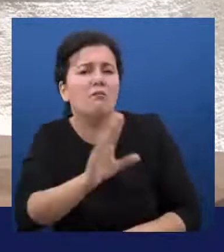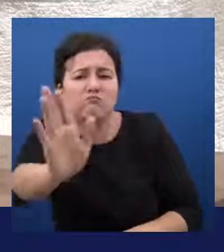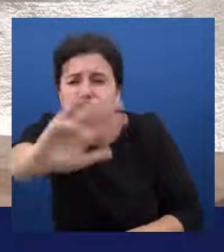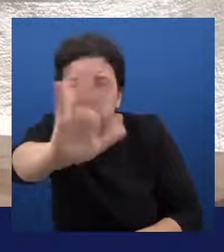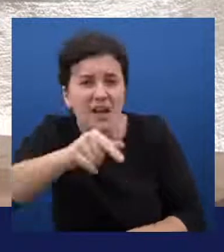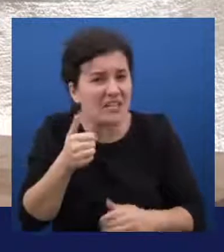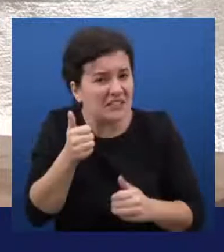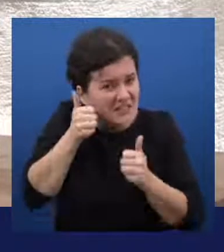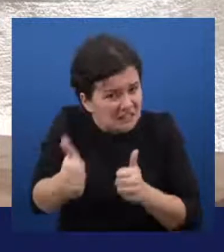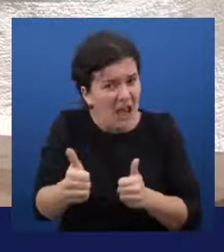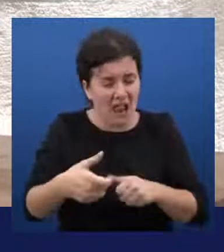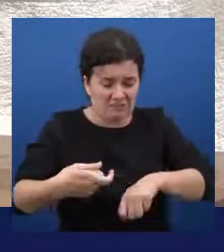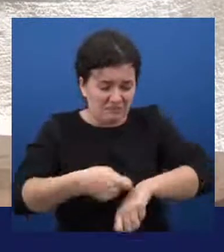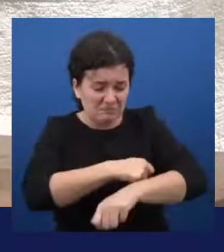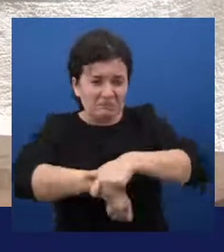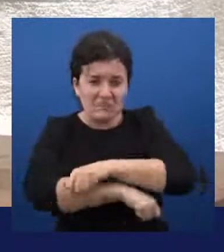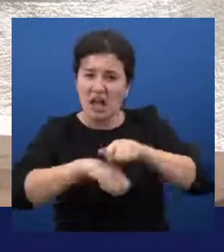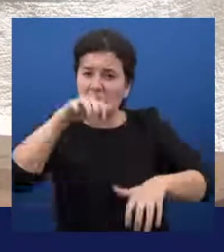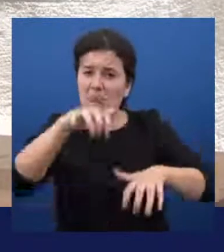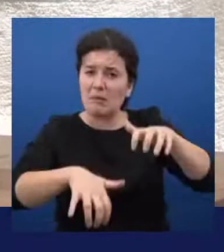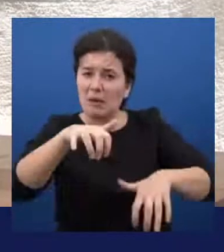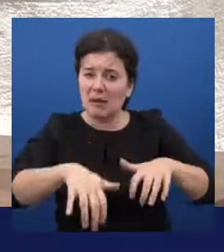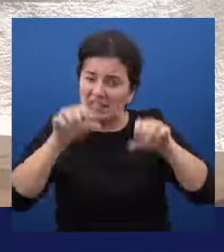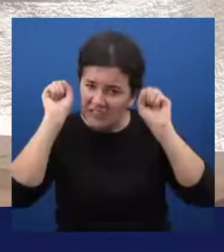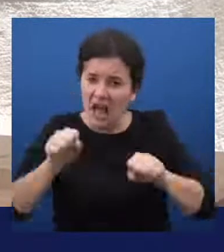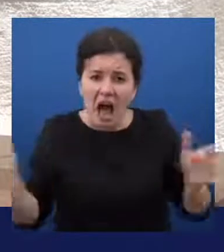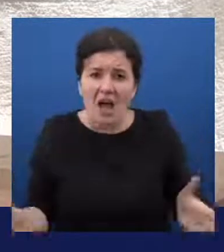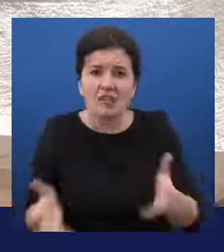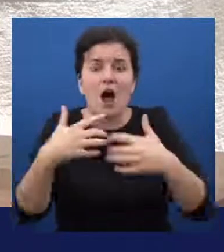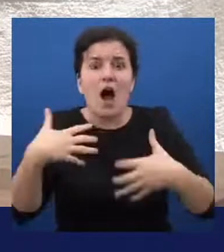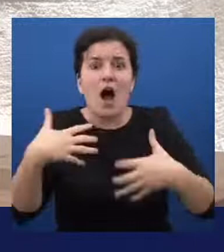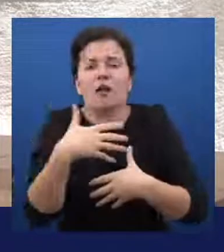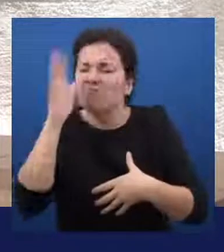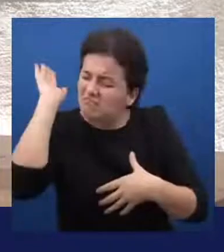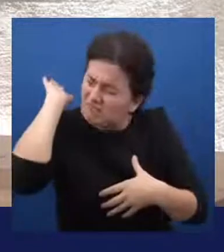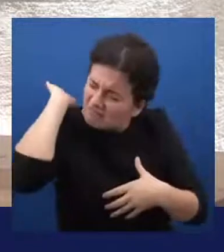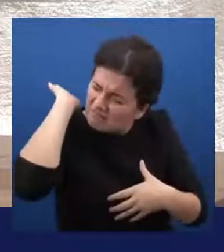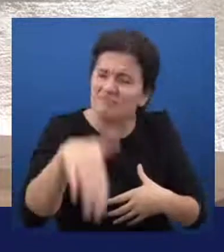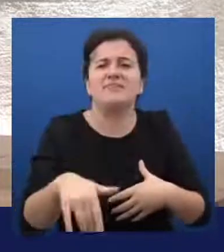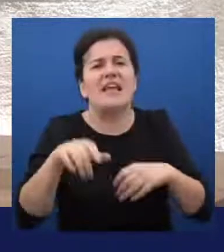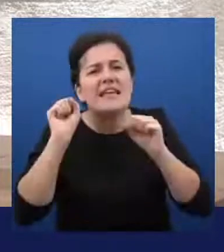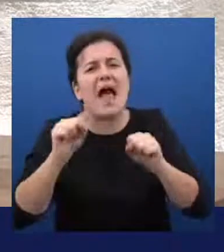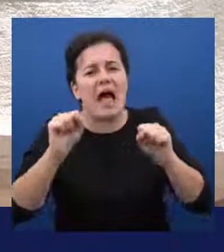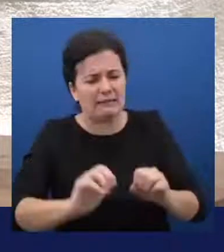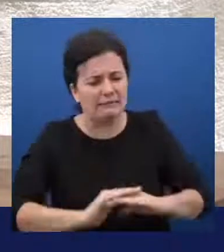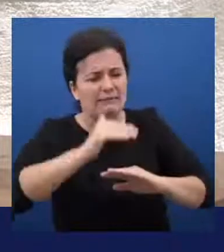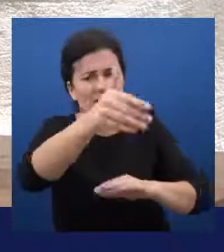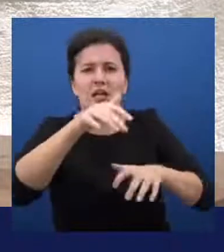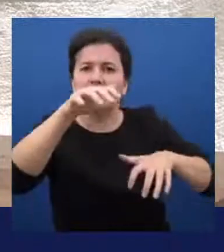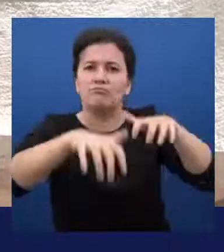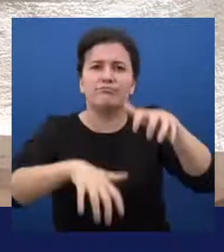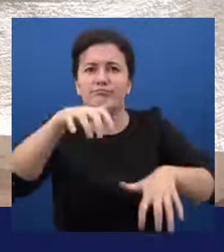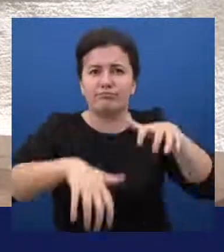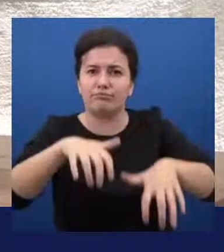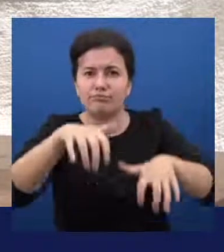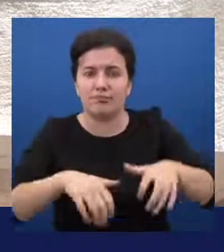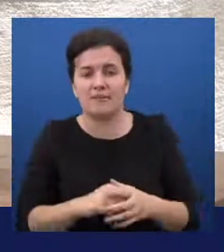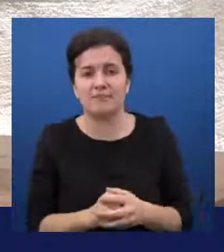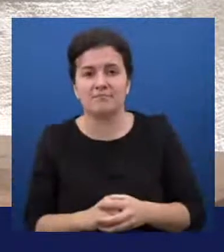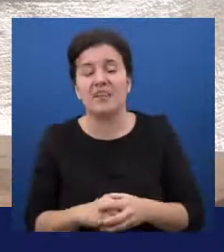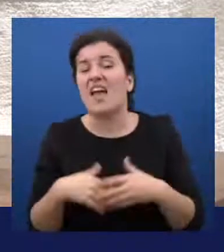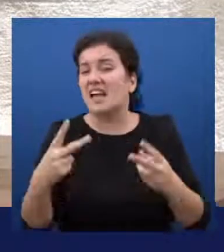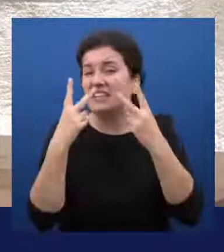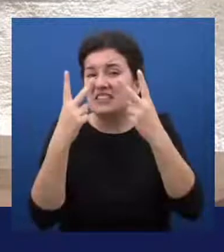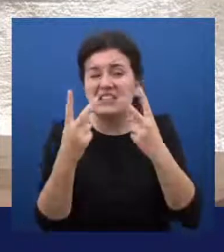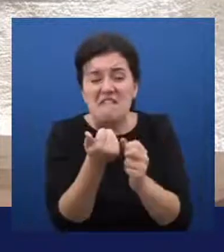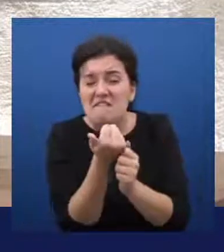And so don't be afraid to start. Don't be afraid of all the math or whatever. You can see that basically in a few minutes you build your own